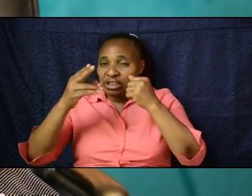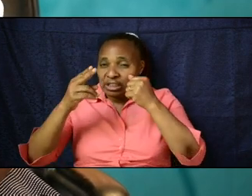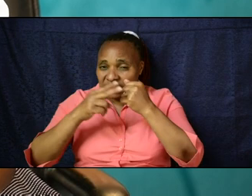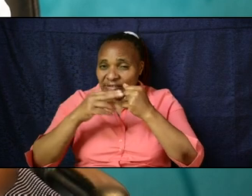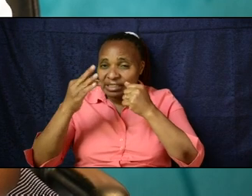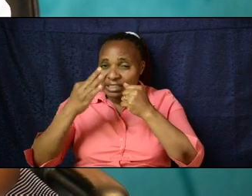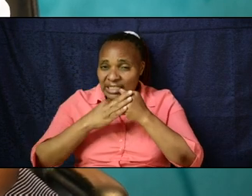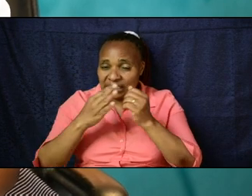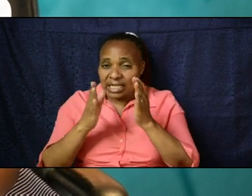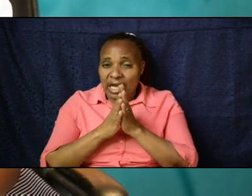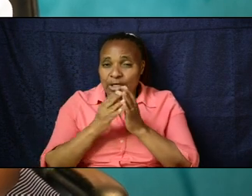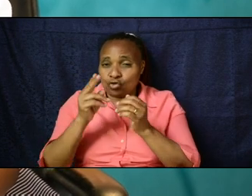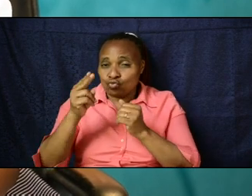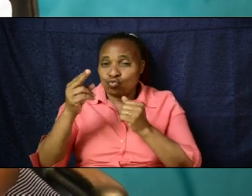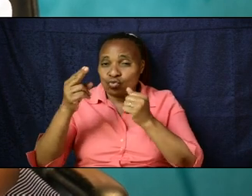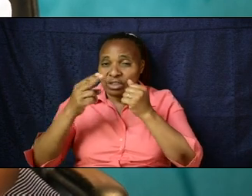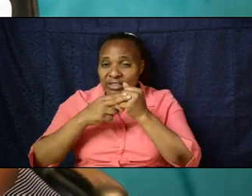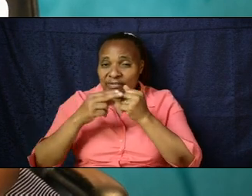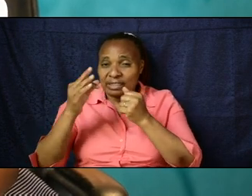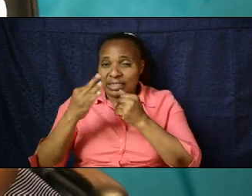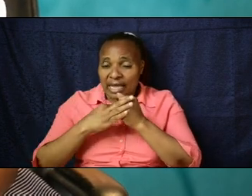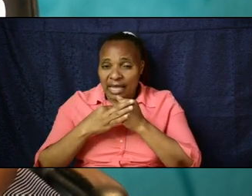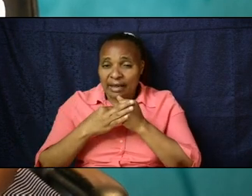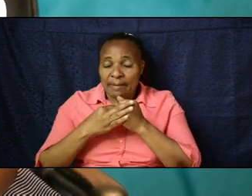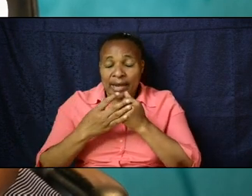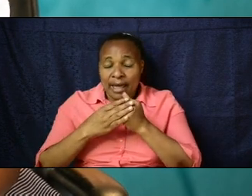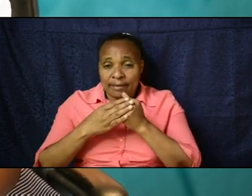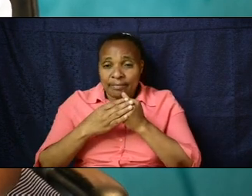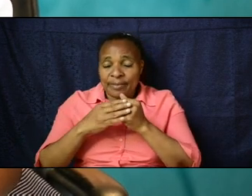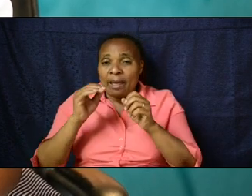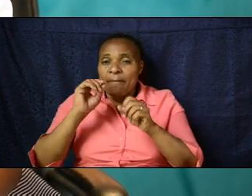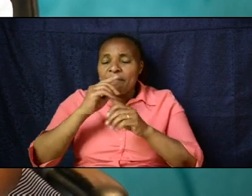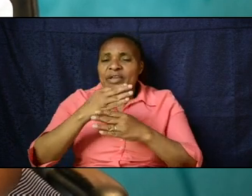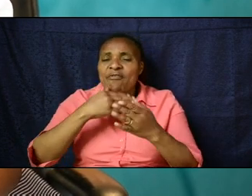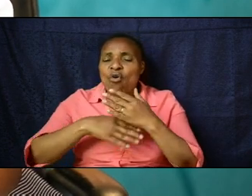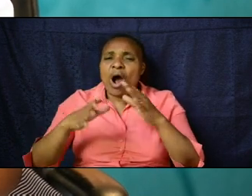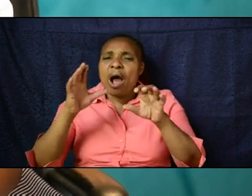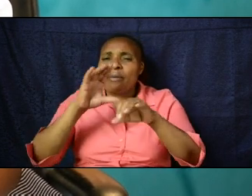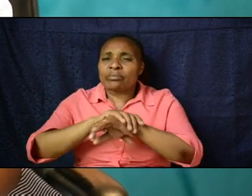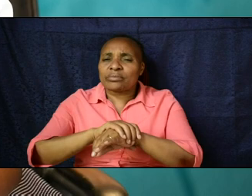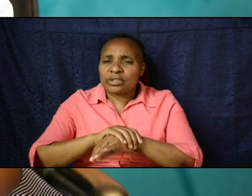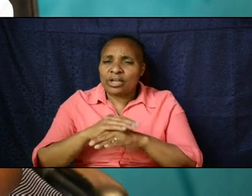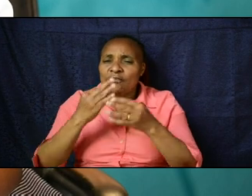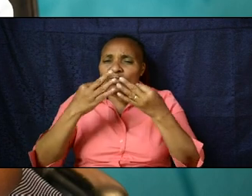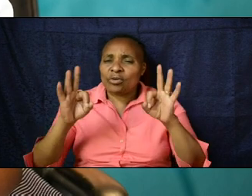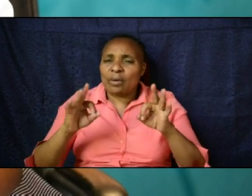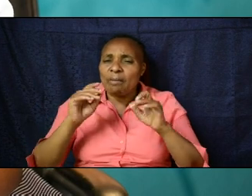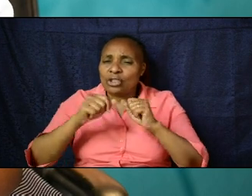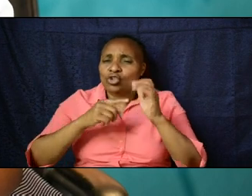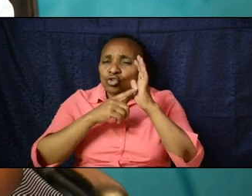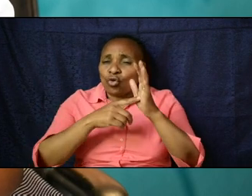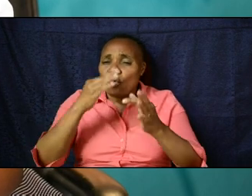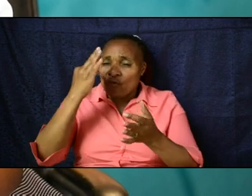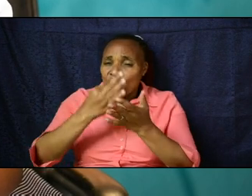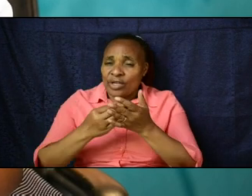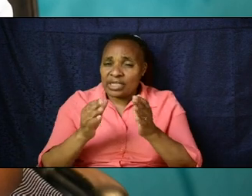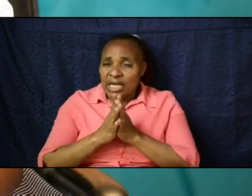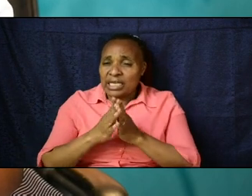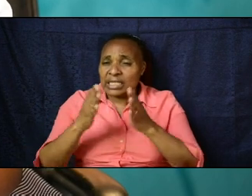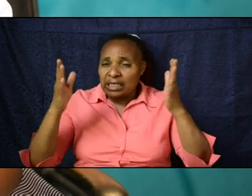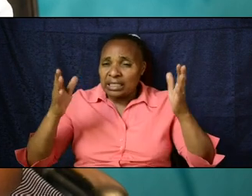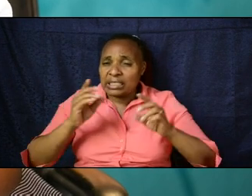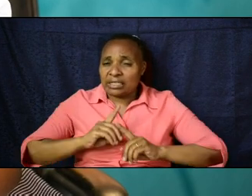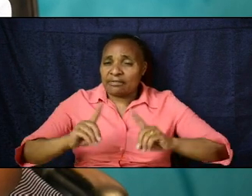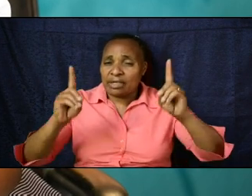279. And it says, "Before obtaining freedom, the bondmen must show their faith in the great deliverance about to